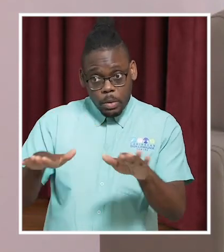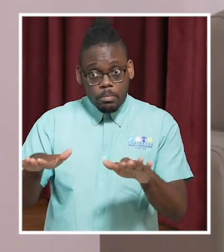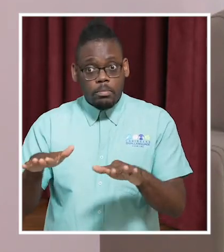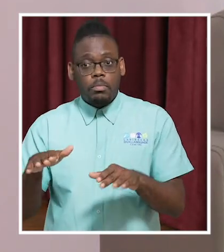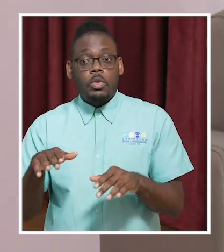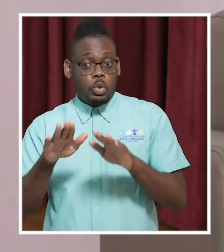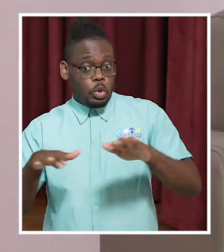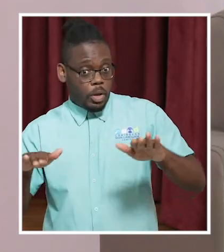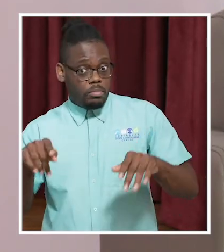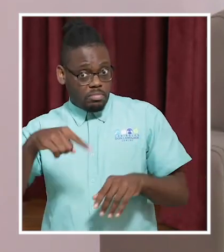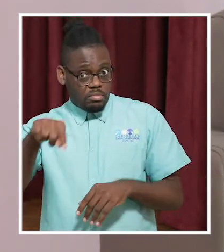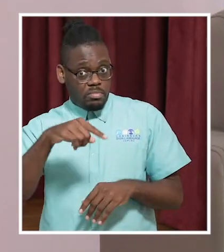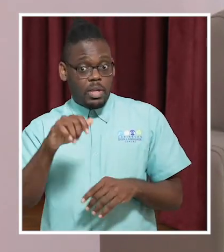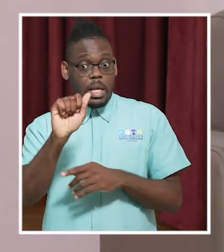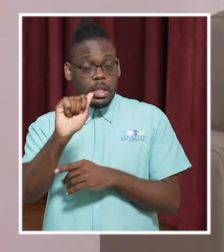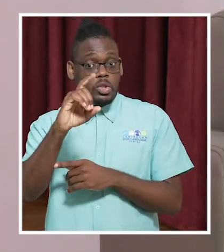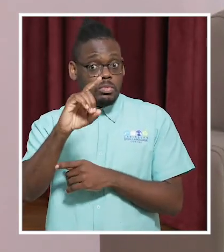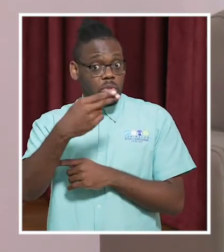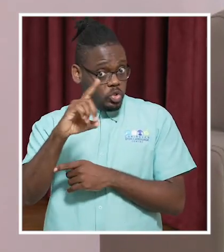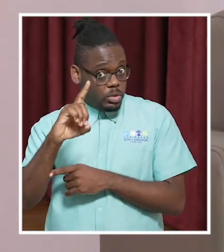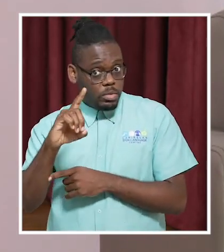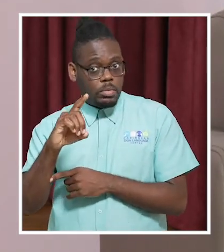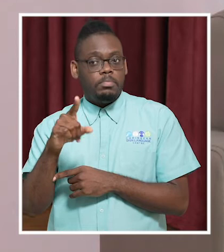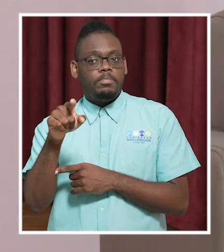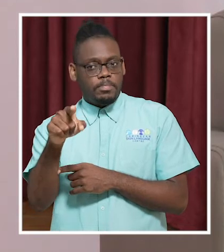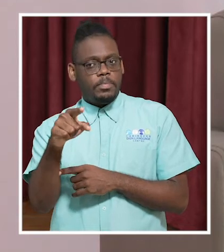as everyone else. So that was the